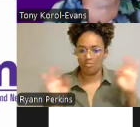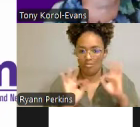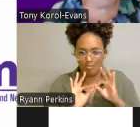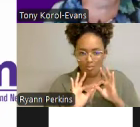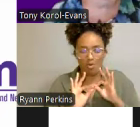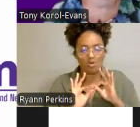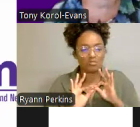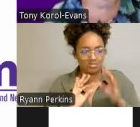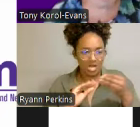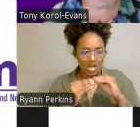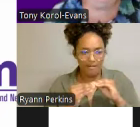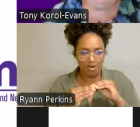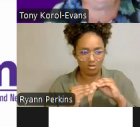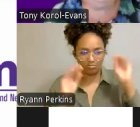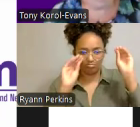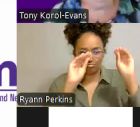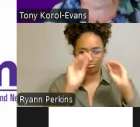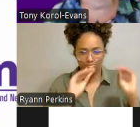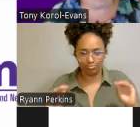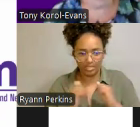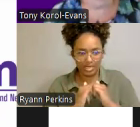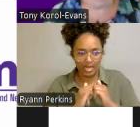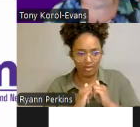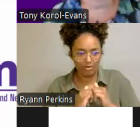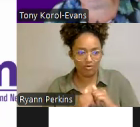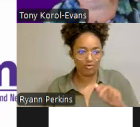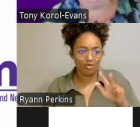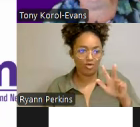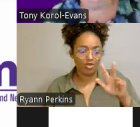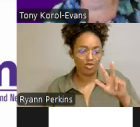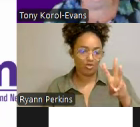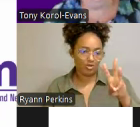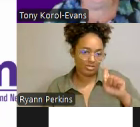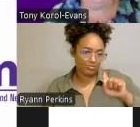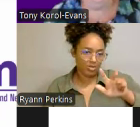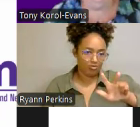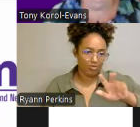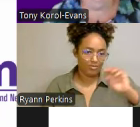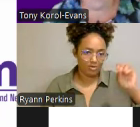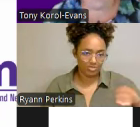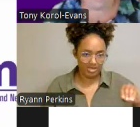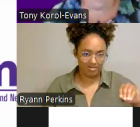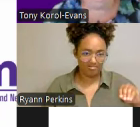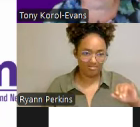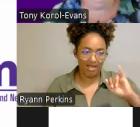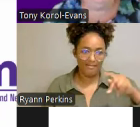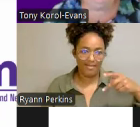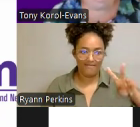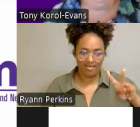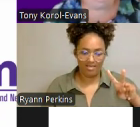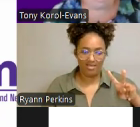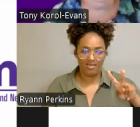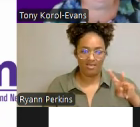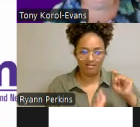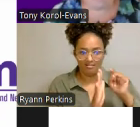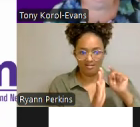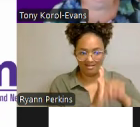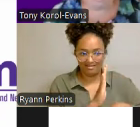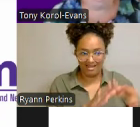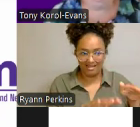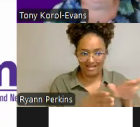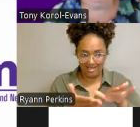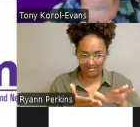36.3% of IPV homicides also resulted in suicide or attempted suicide by the perpetrator. Women make up 88.7%